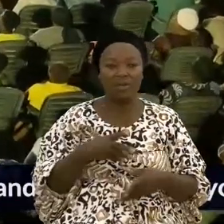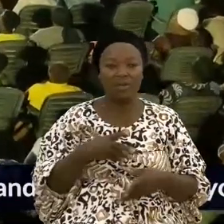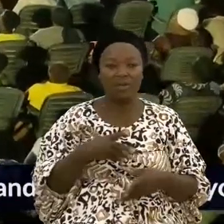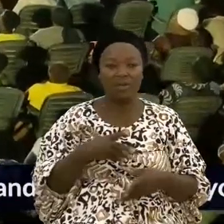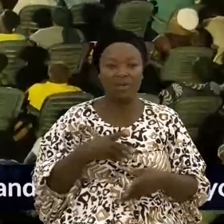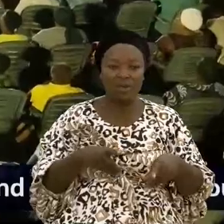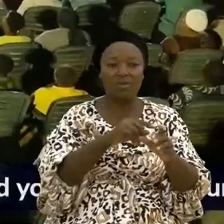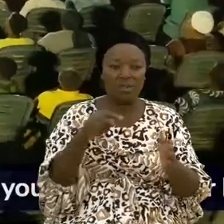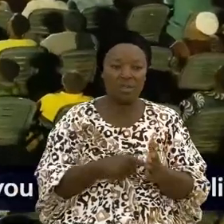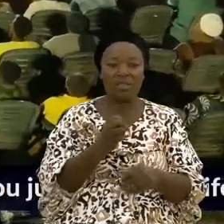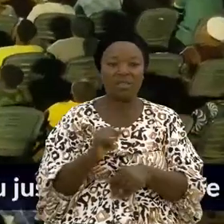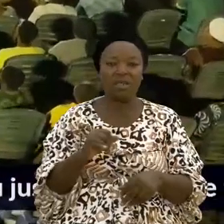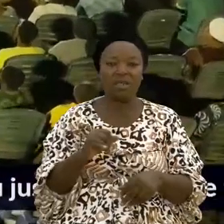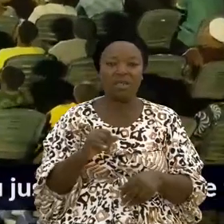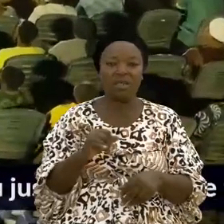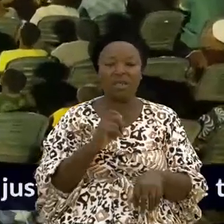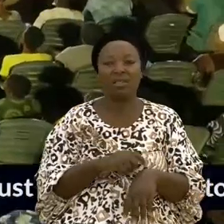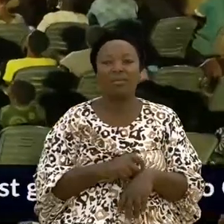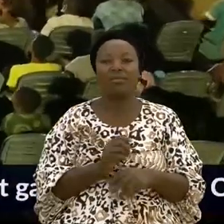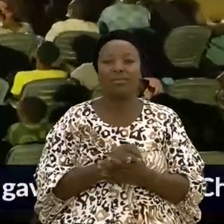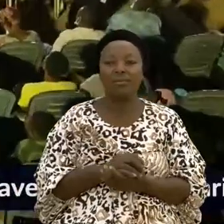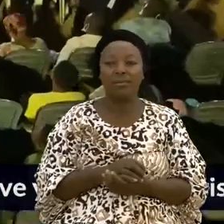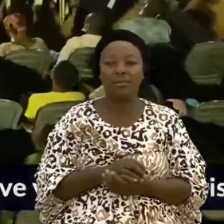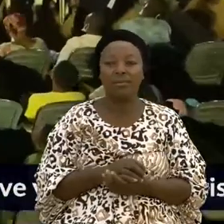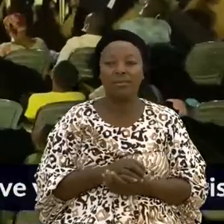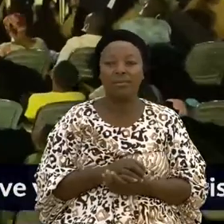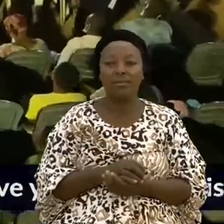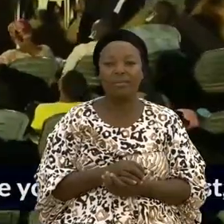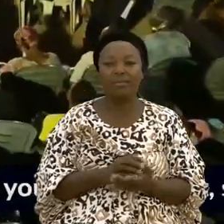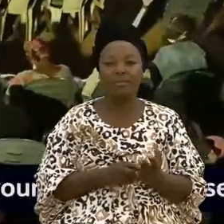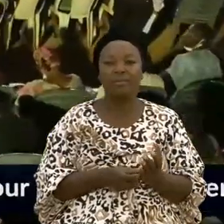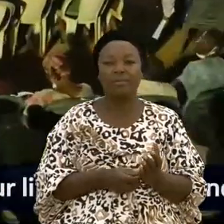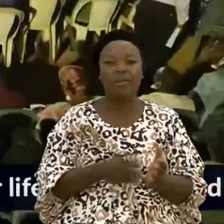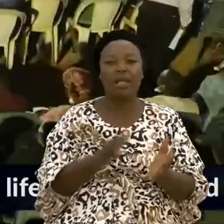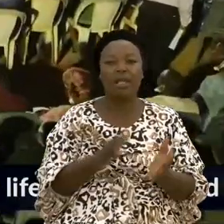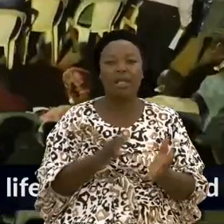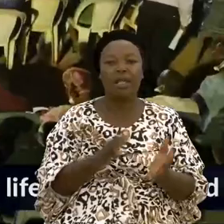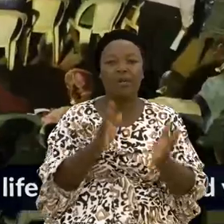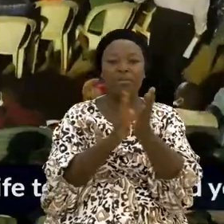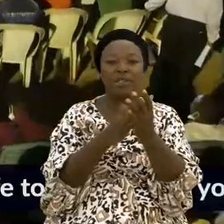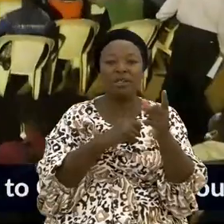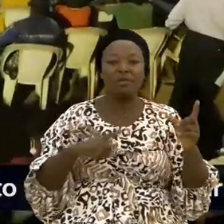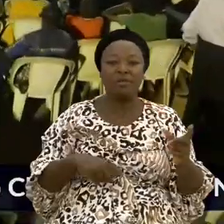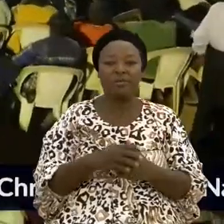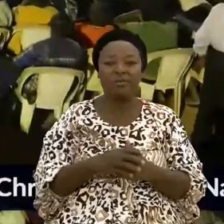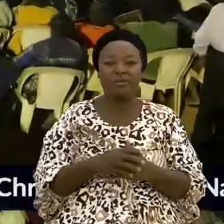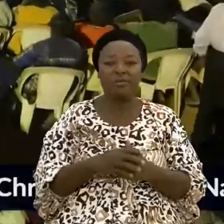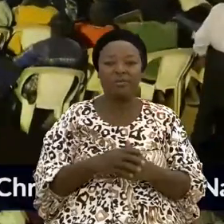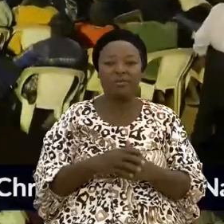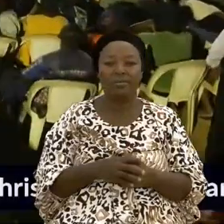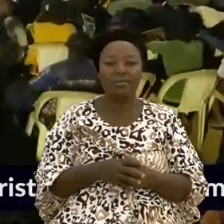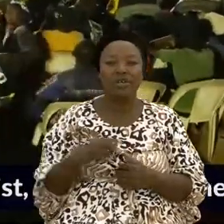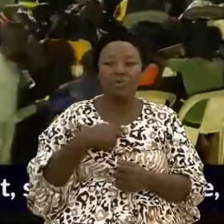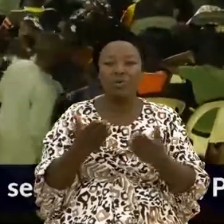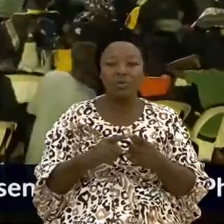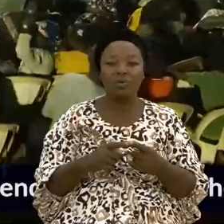this counseling time. Praise the Lord. I want to